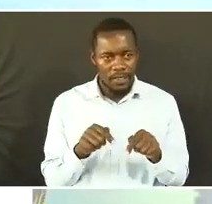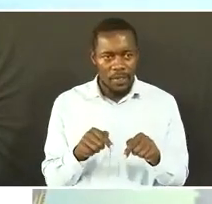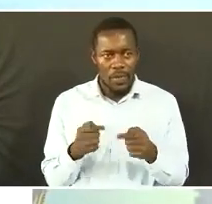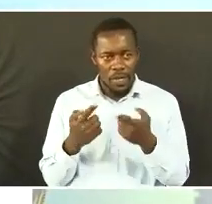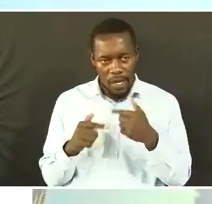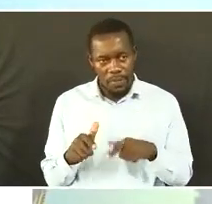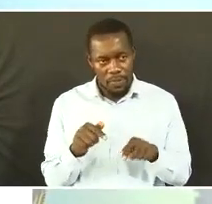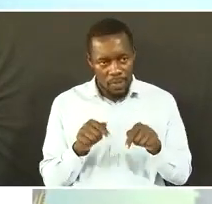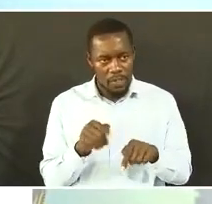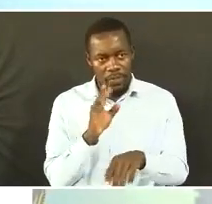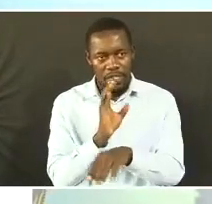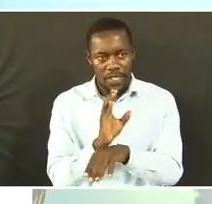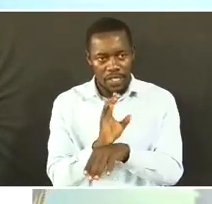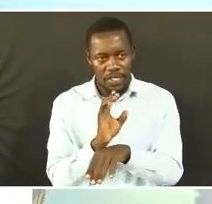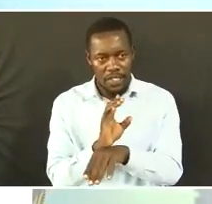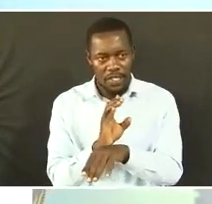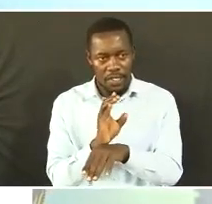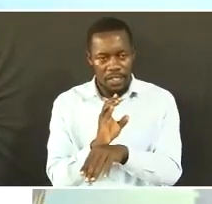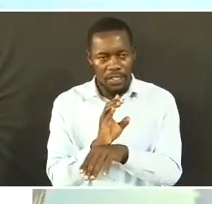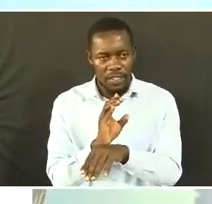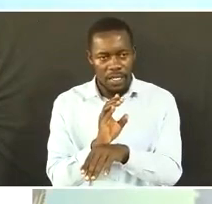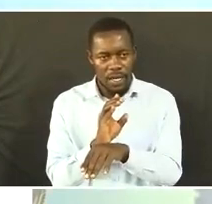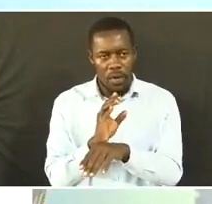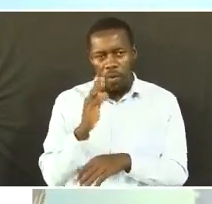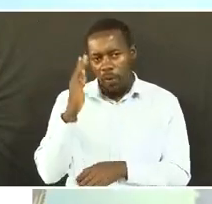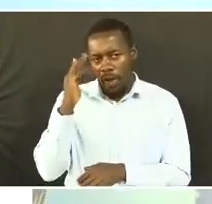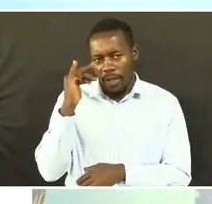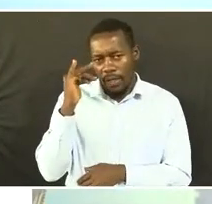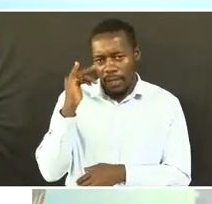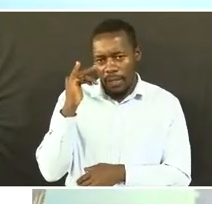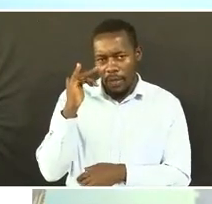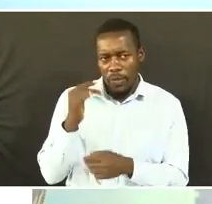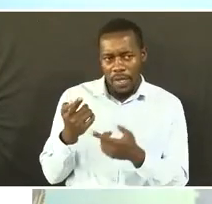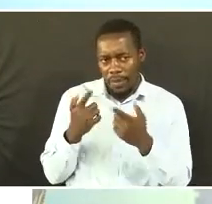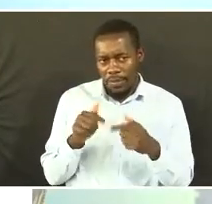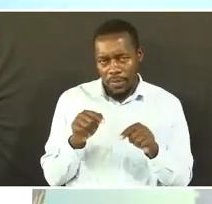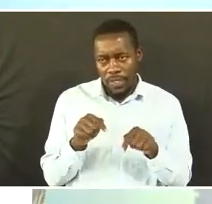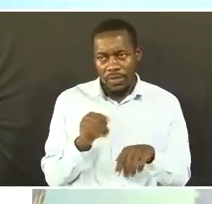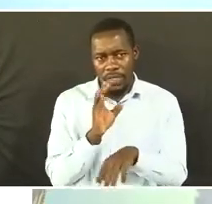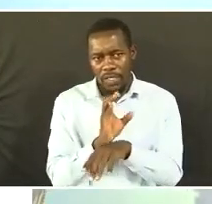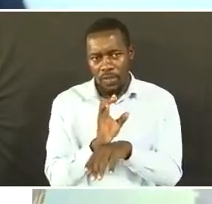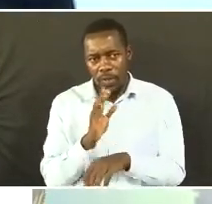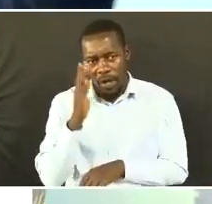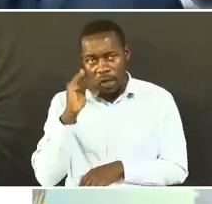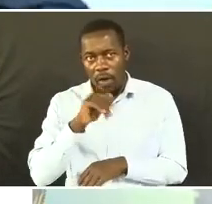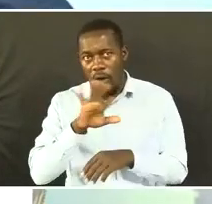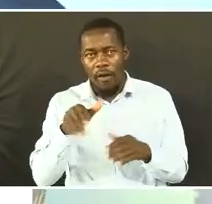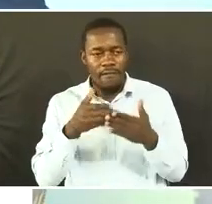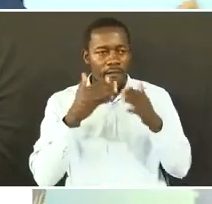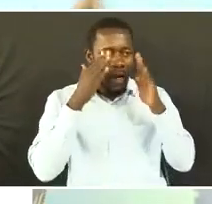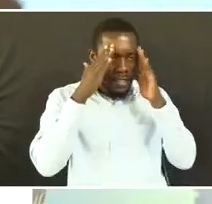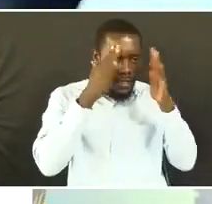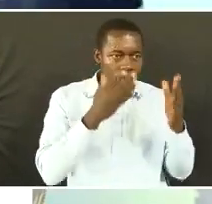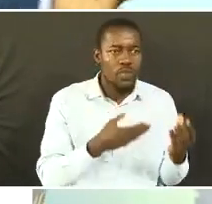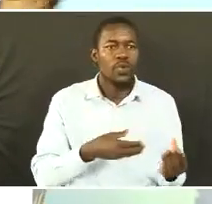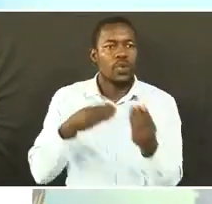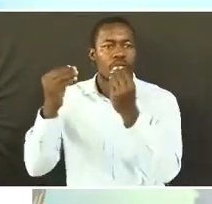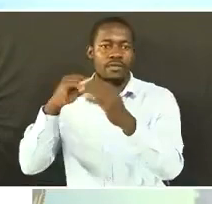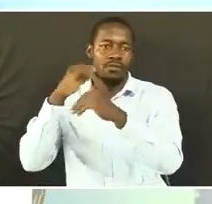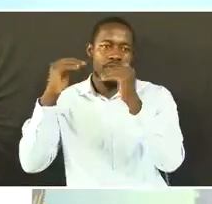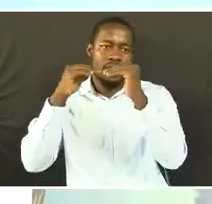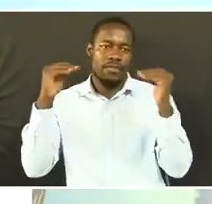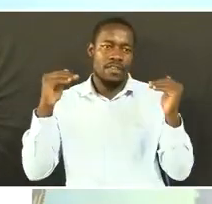as saints, looking at it as citizens who are saints.